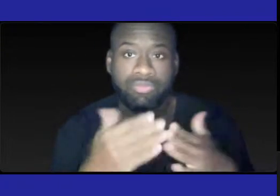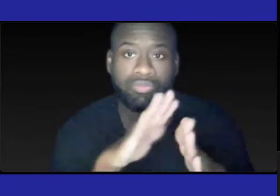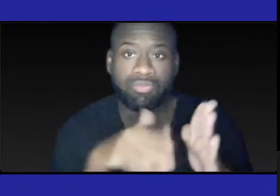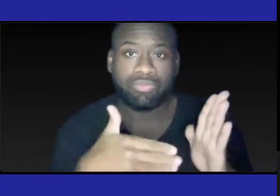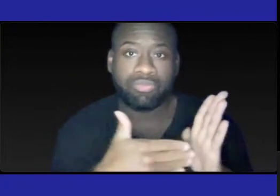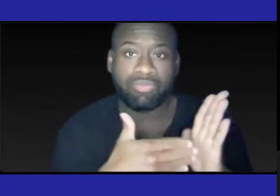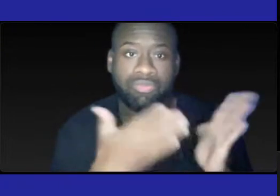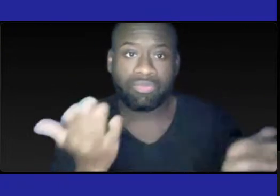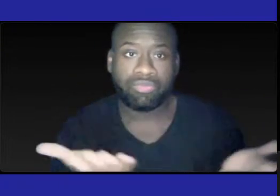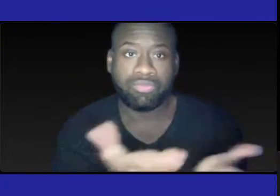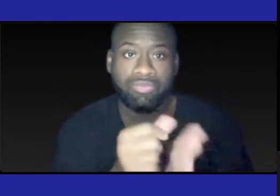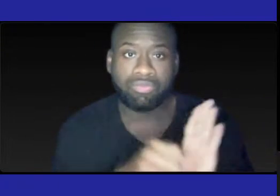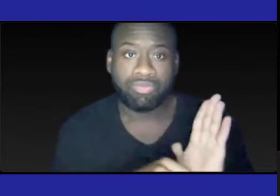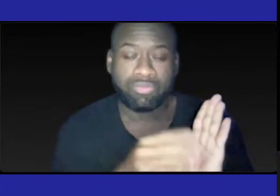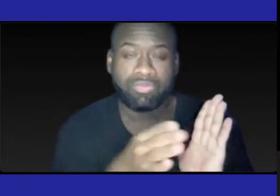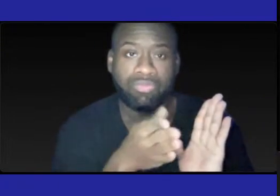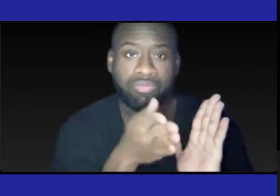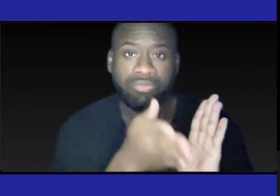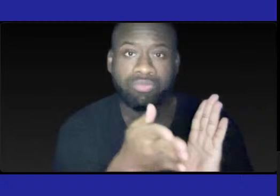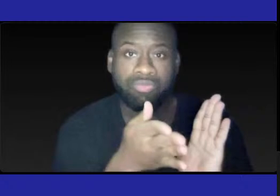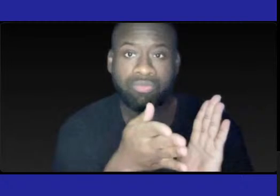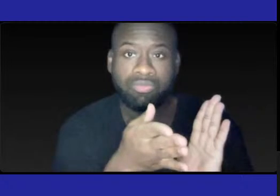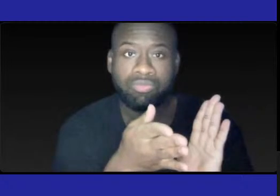the communities. But I do think it's an excellent question.